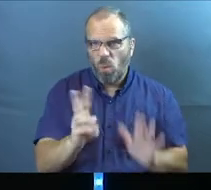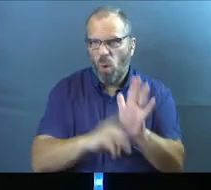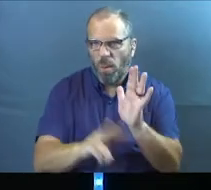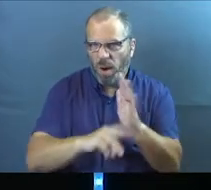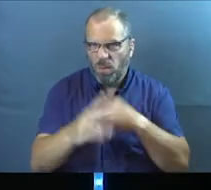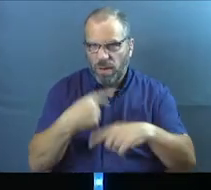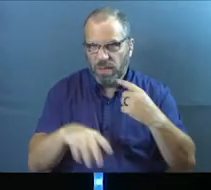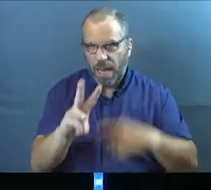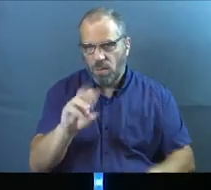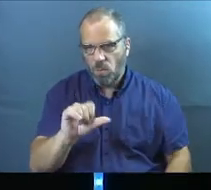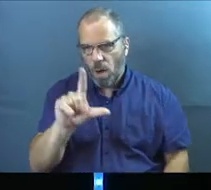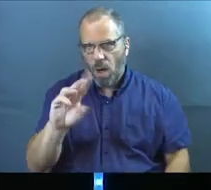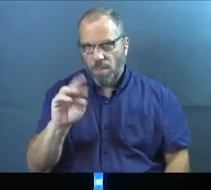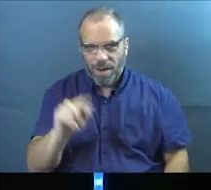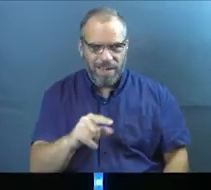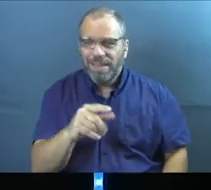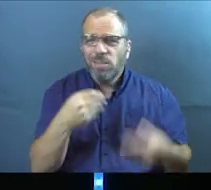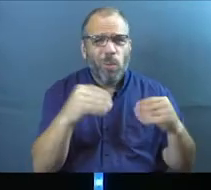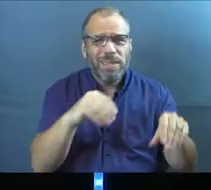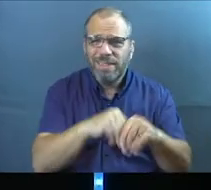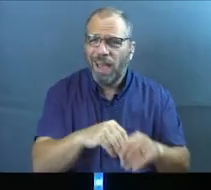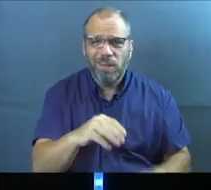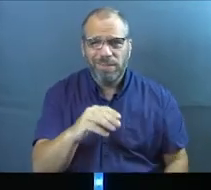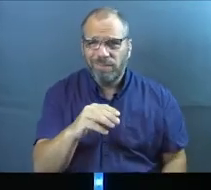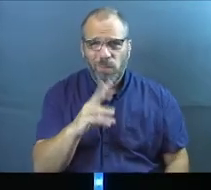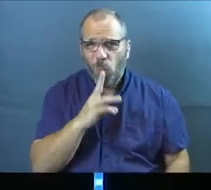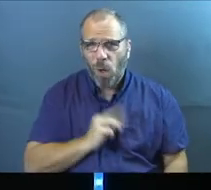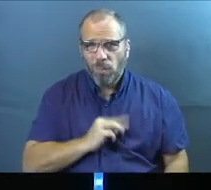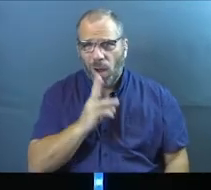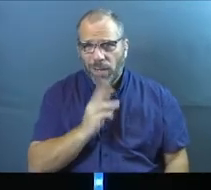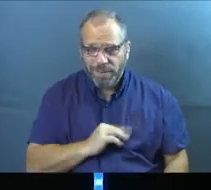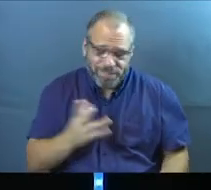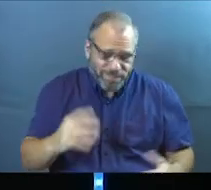standing there checking out a sale, you know, because there's always a sale.